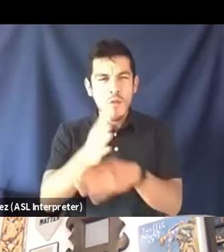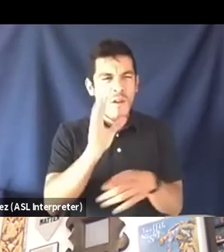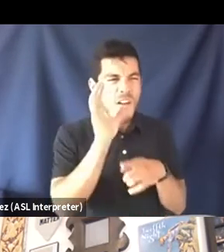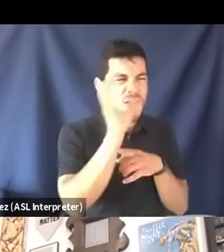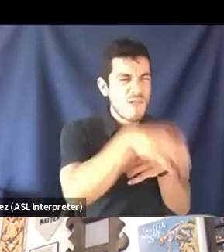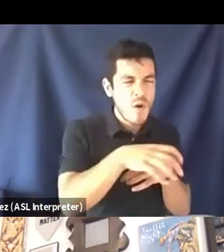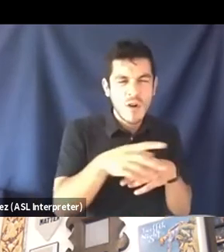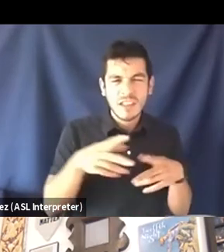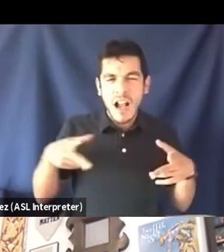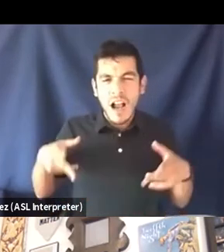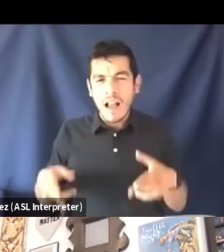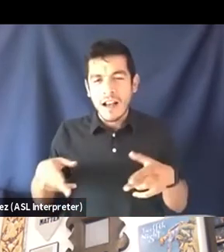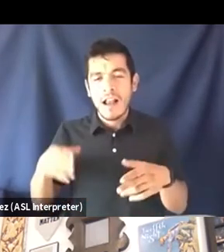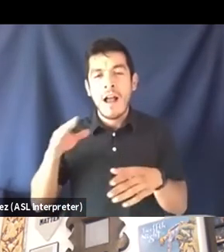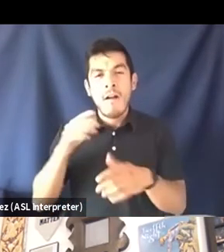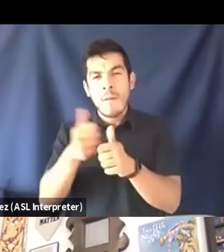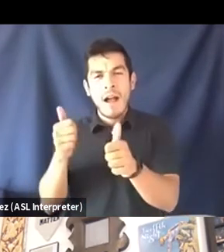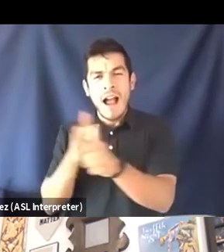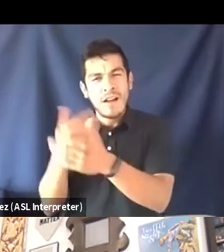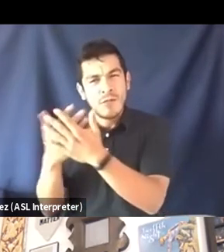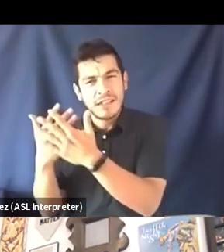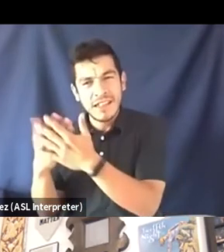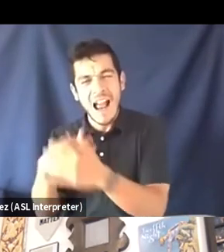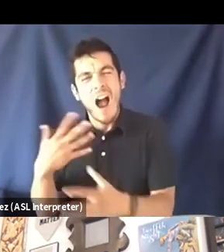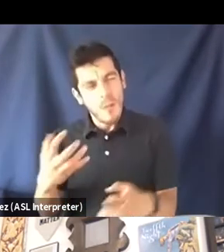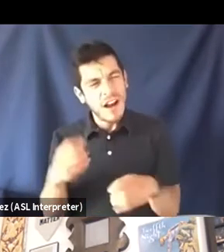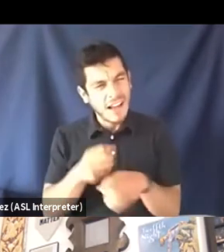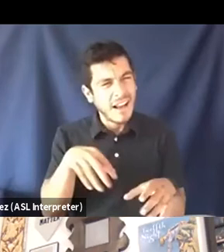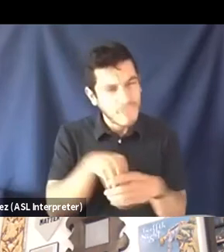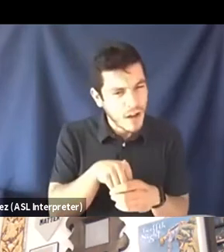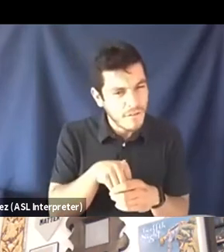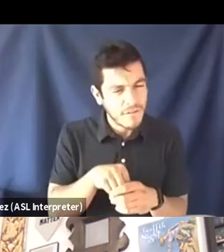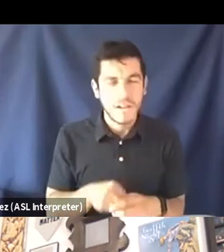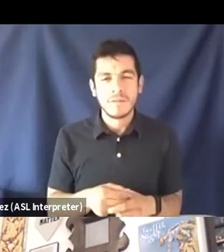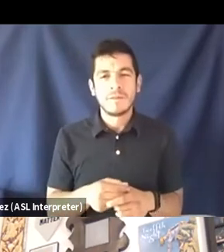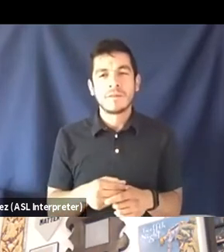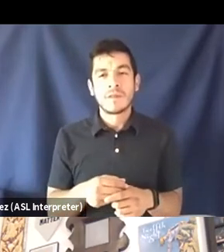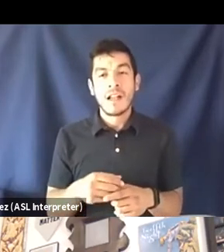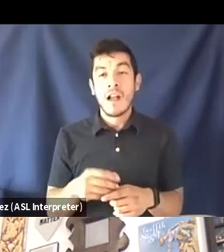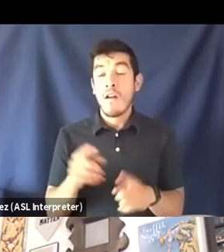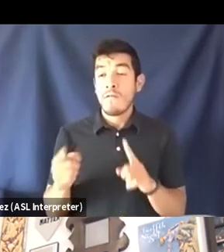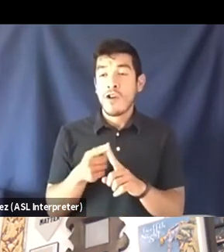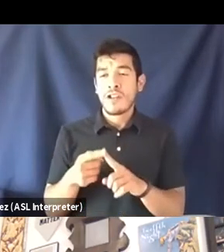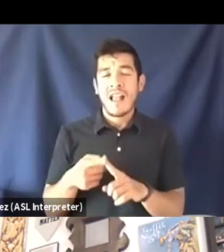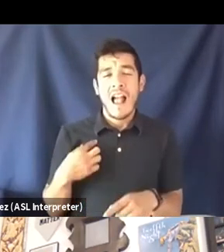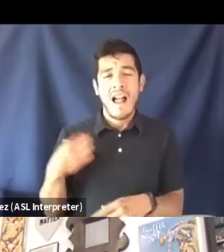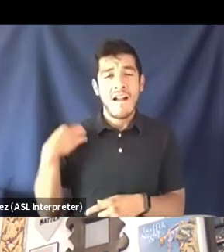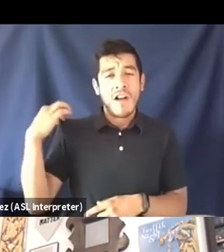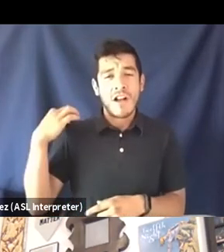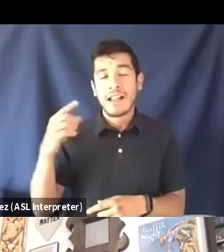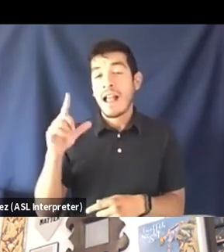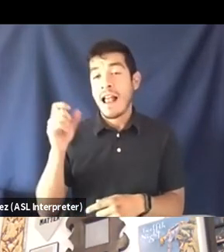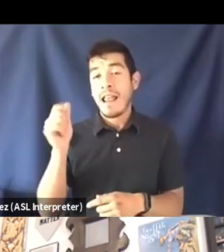behind bars, I knew that I wanted to get involved. And initially, that was as a volunteer legal advocate. Cynthia invited me into